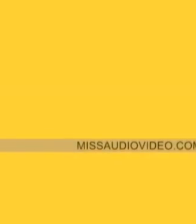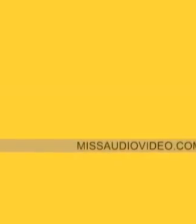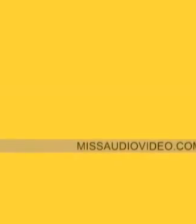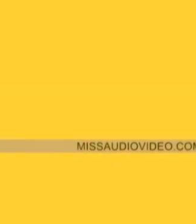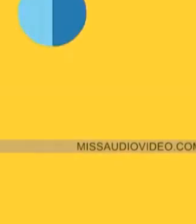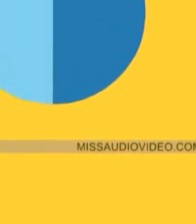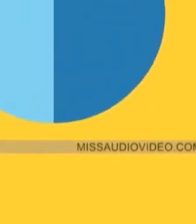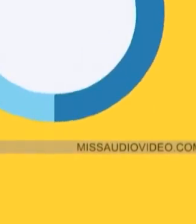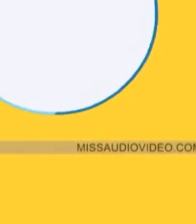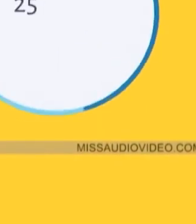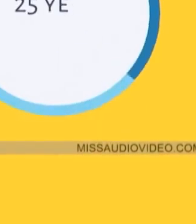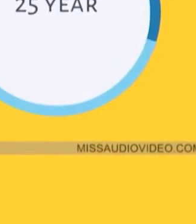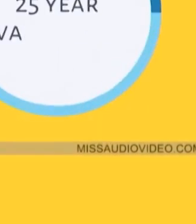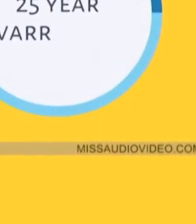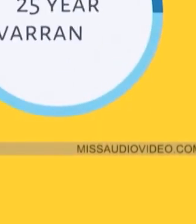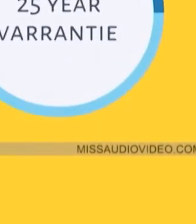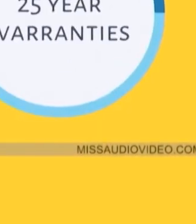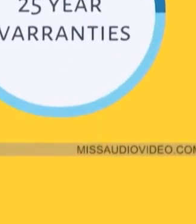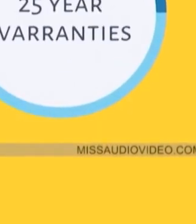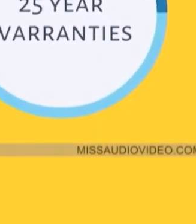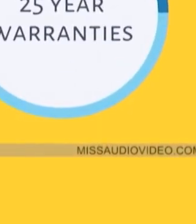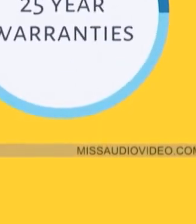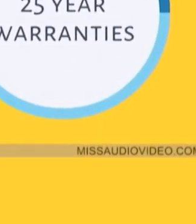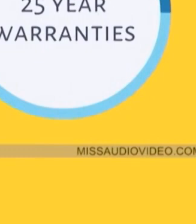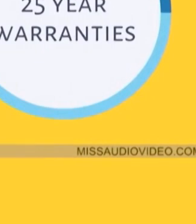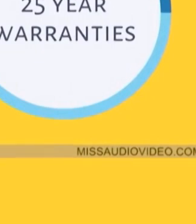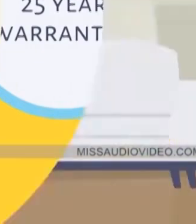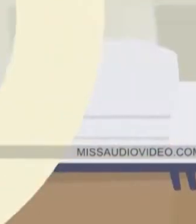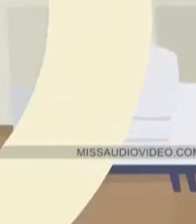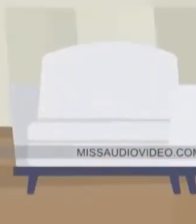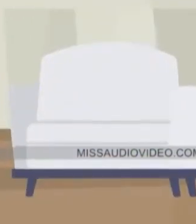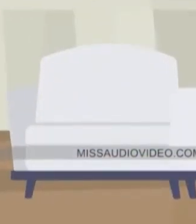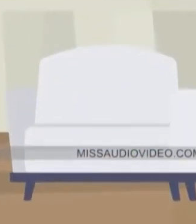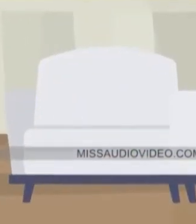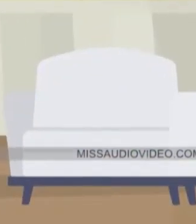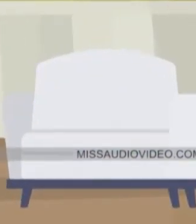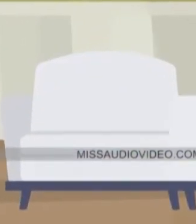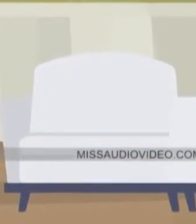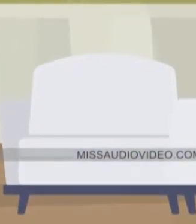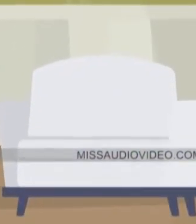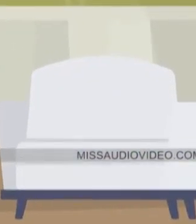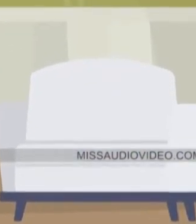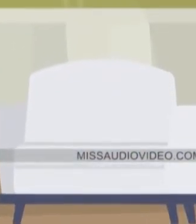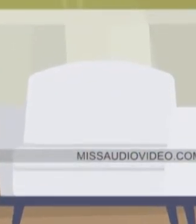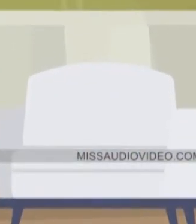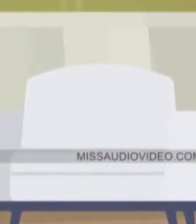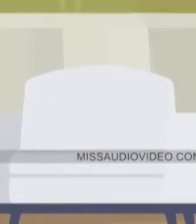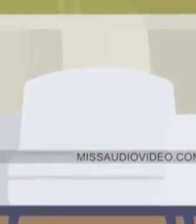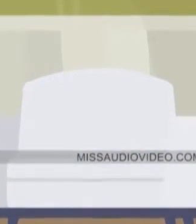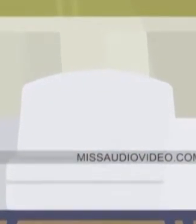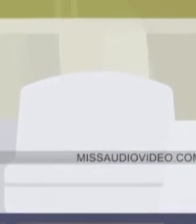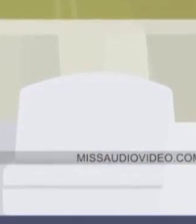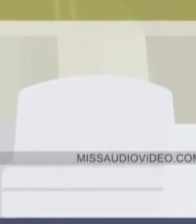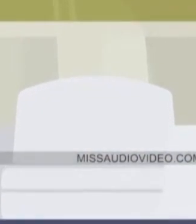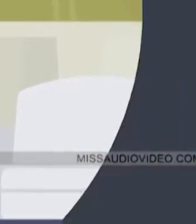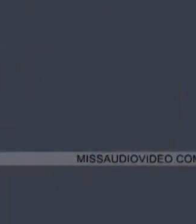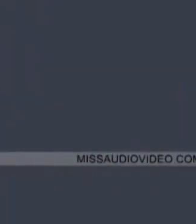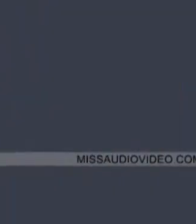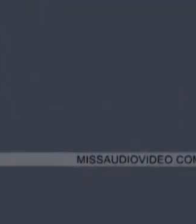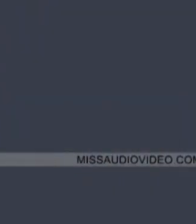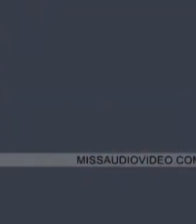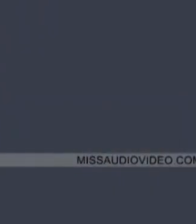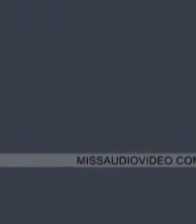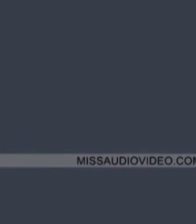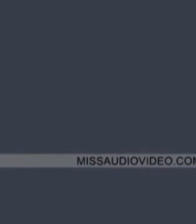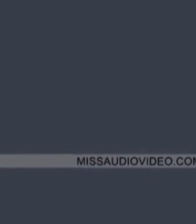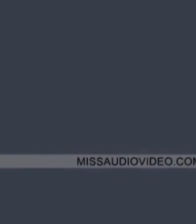federal tax incentives, and 25-year warranties, now is the perfect time to end your lifelong rental contract with your utility company, saving